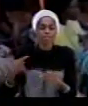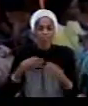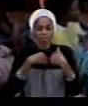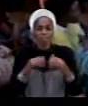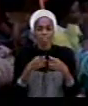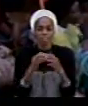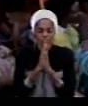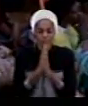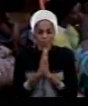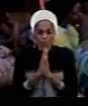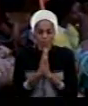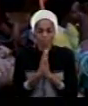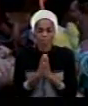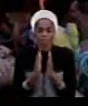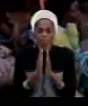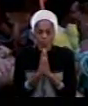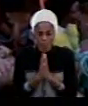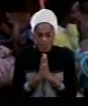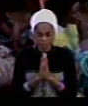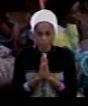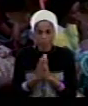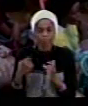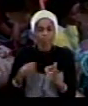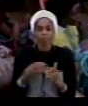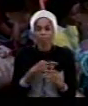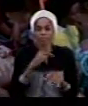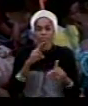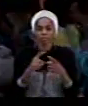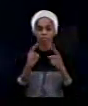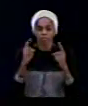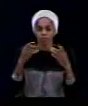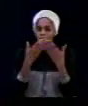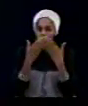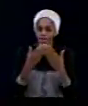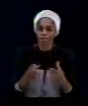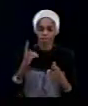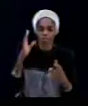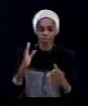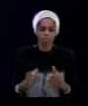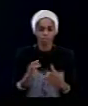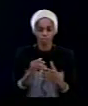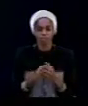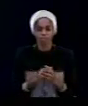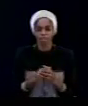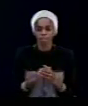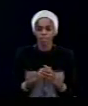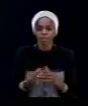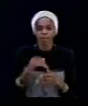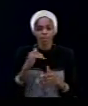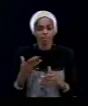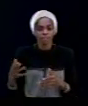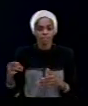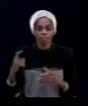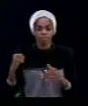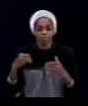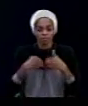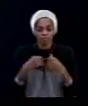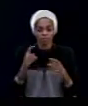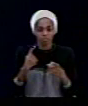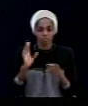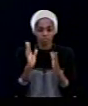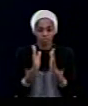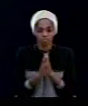prayed. Amen. We are going to thank God. One thing we need to thank God for in this crusade is the miracle